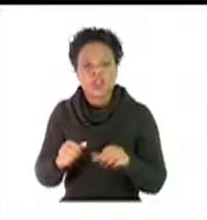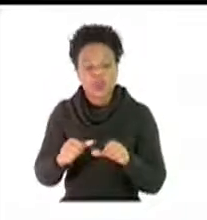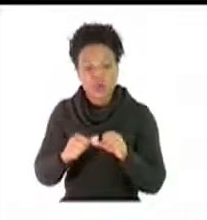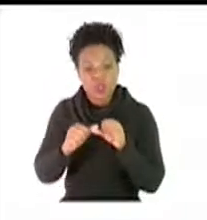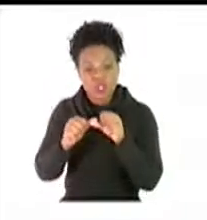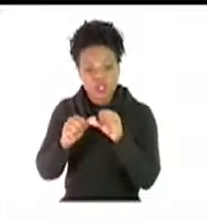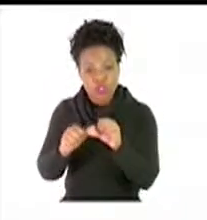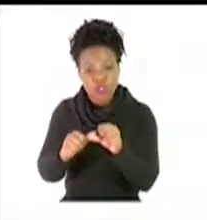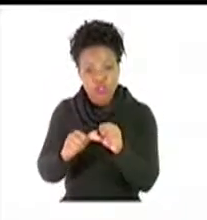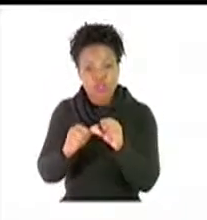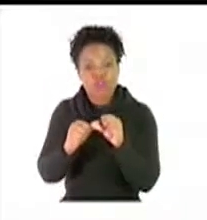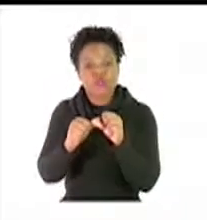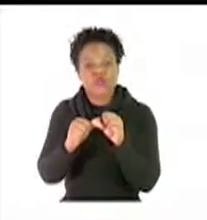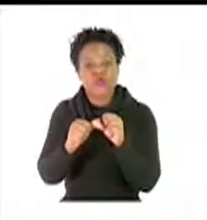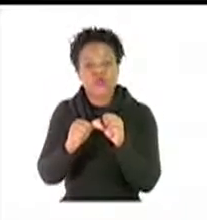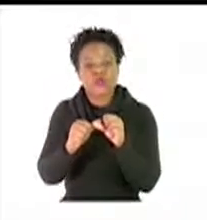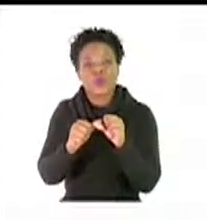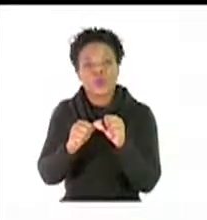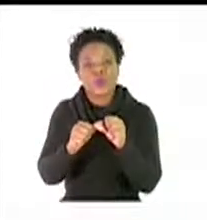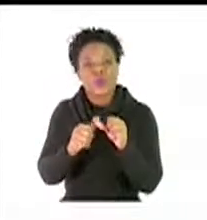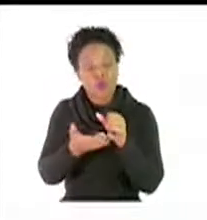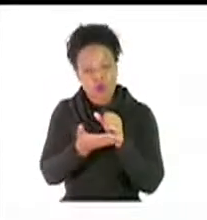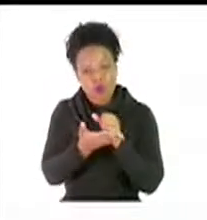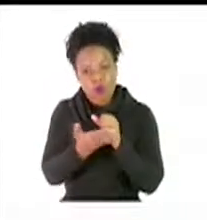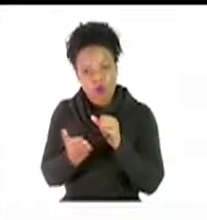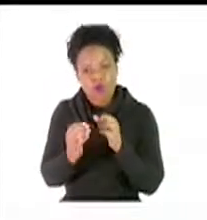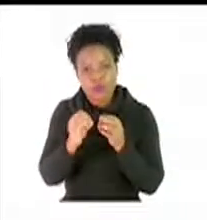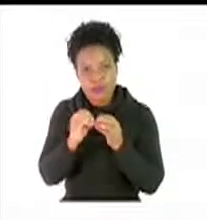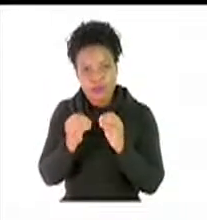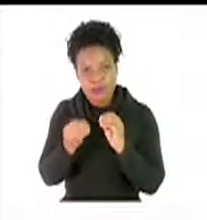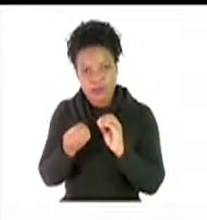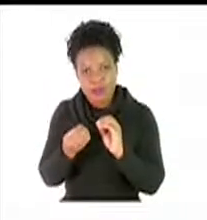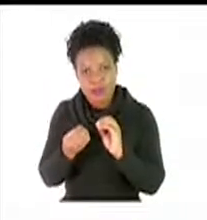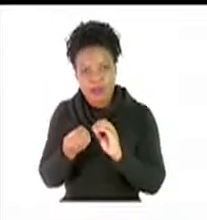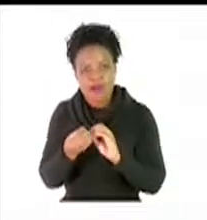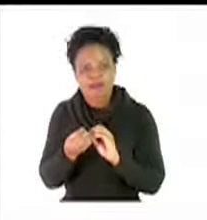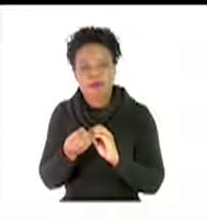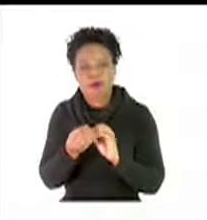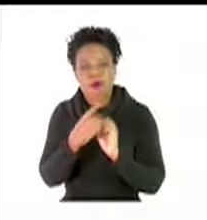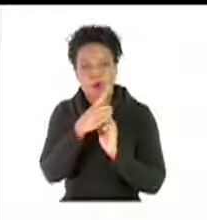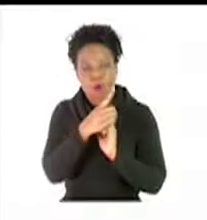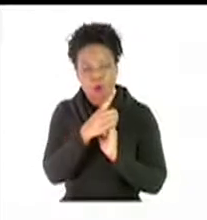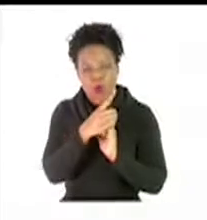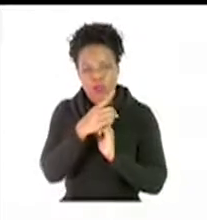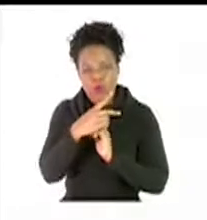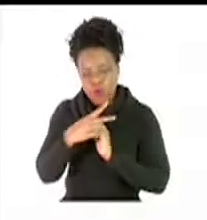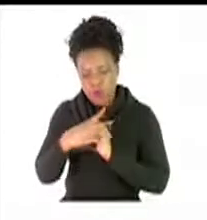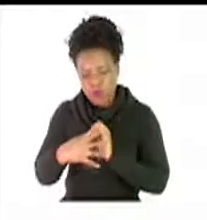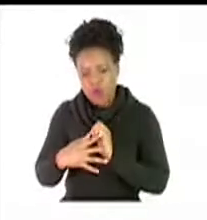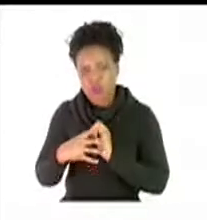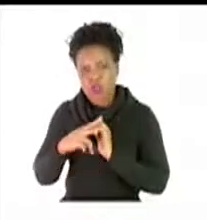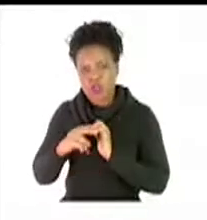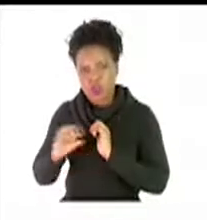one, which is number 20, writing the diminutives.